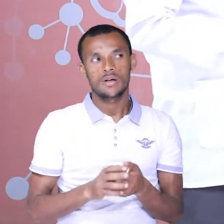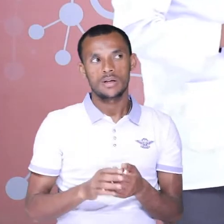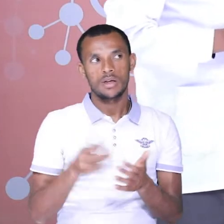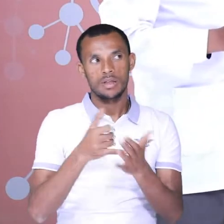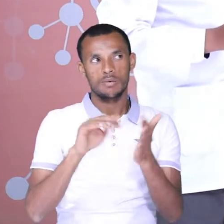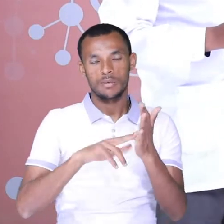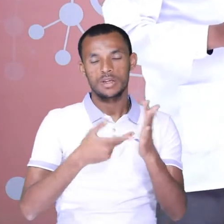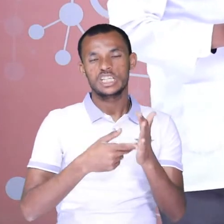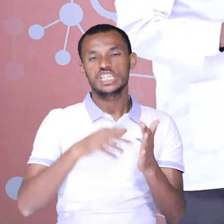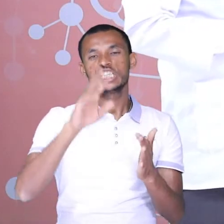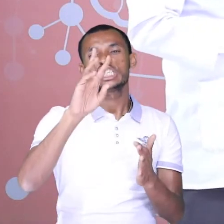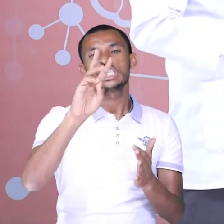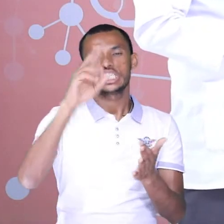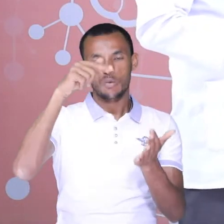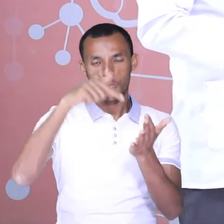is